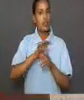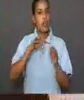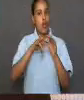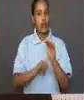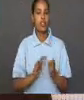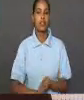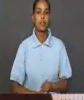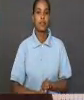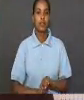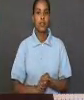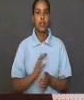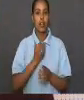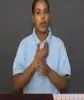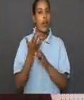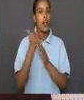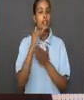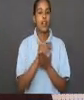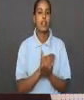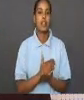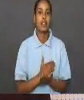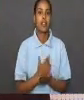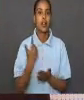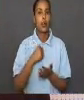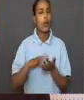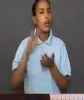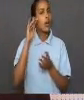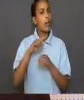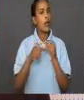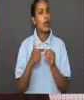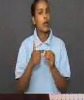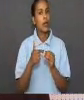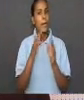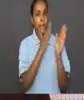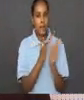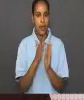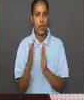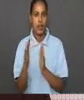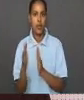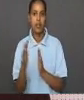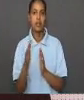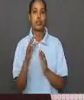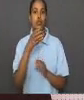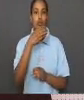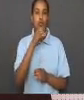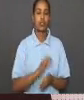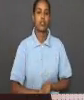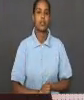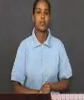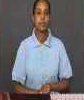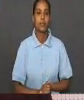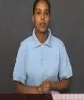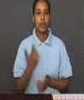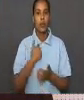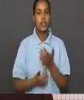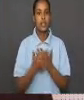lowering. In our last lesson, we learned about preparing solutions.